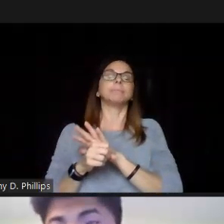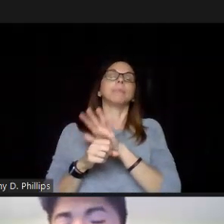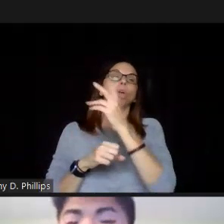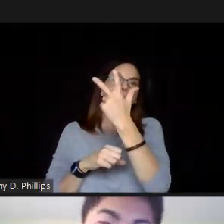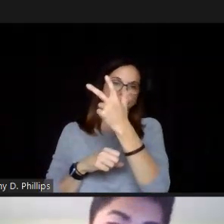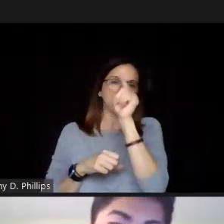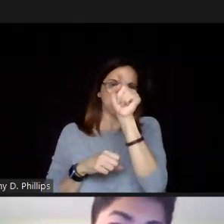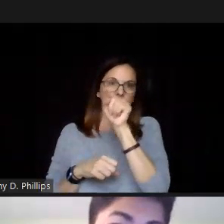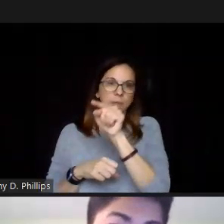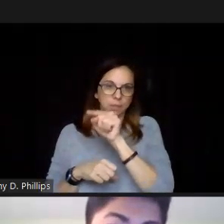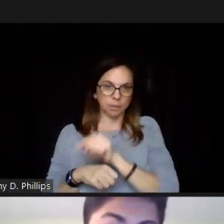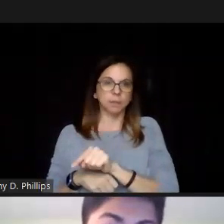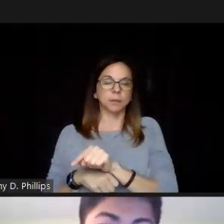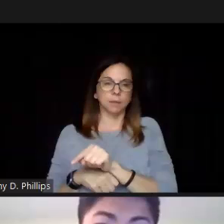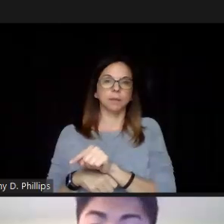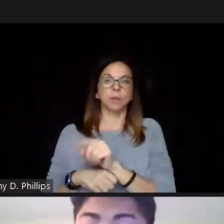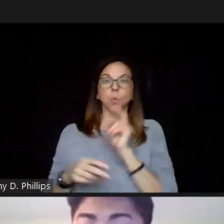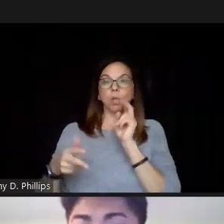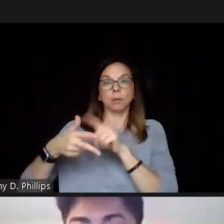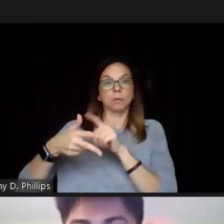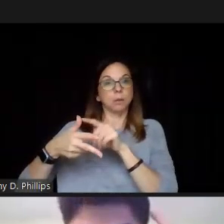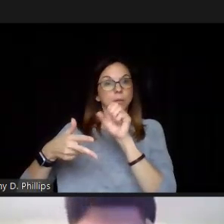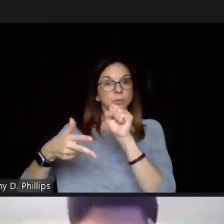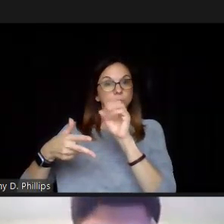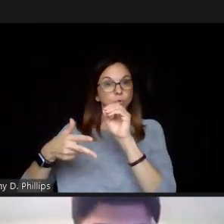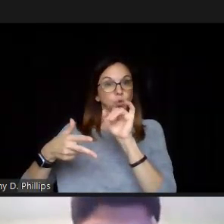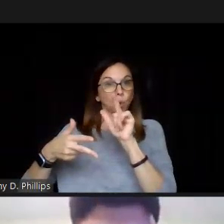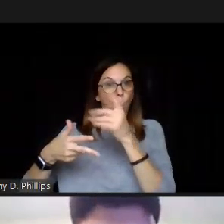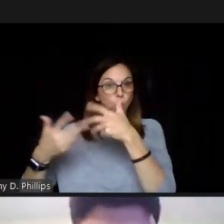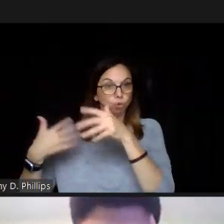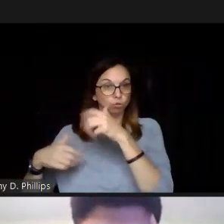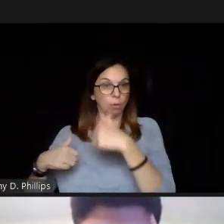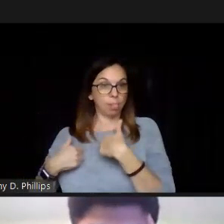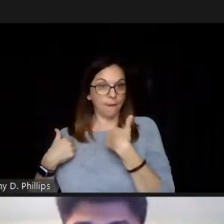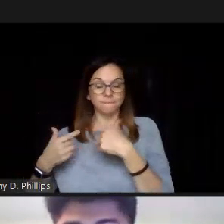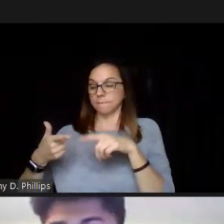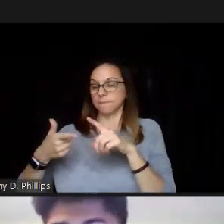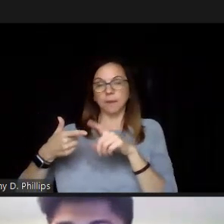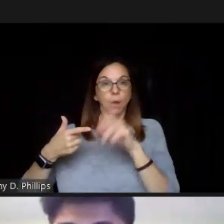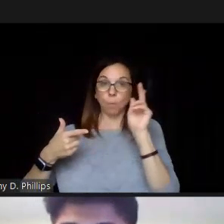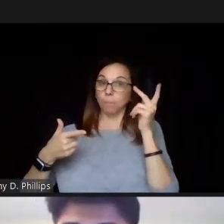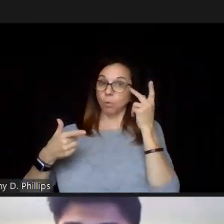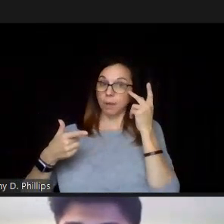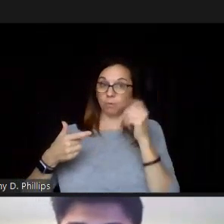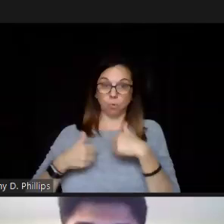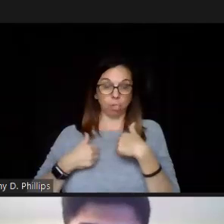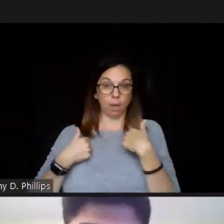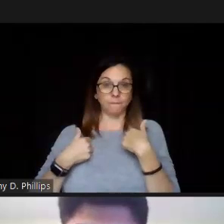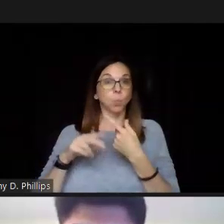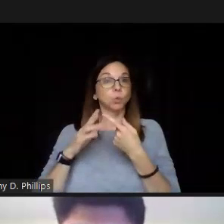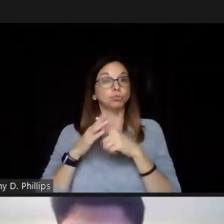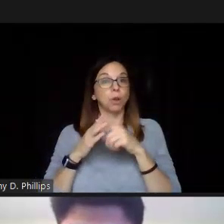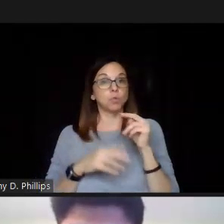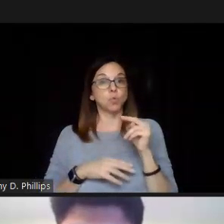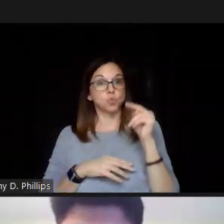three regions. We're going to look at the social life and the political life, okay? So if we start in the north,